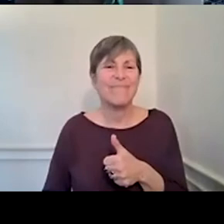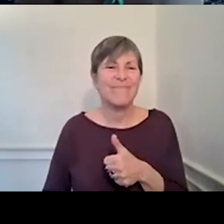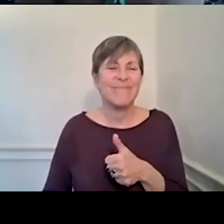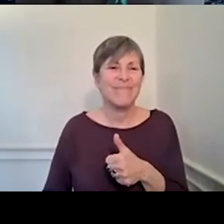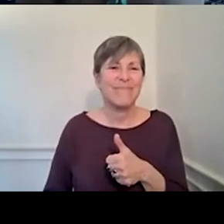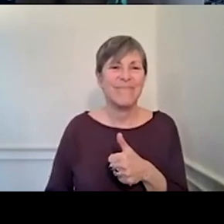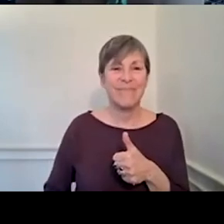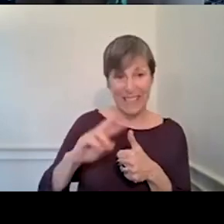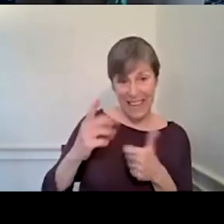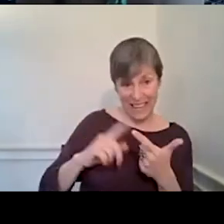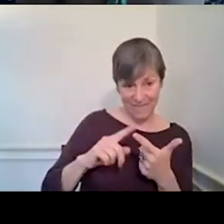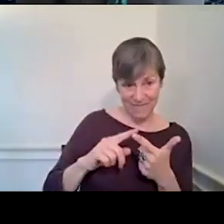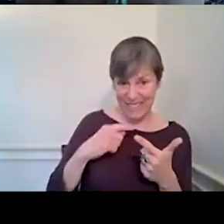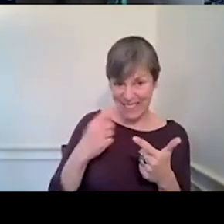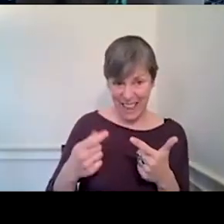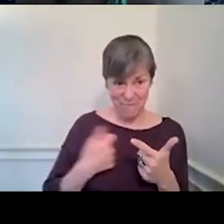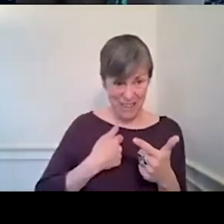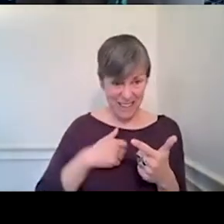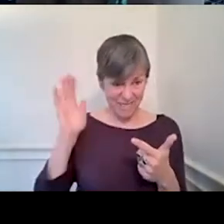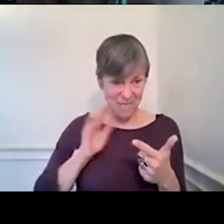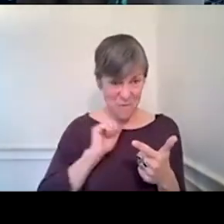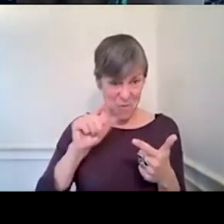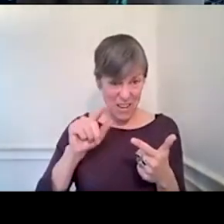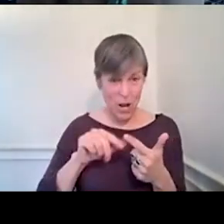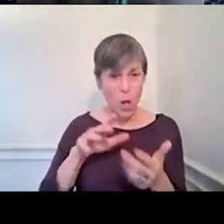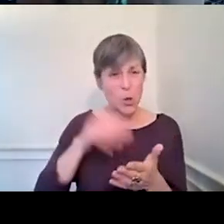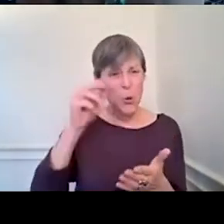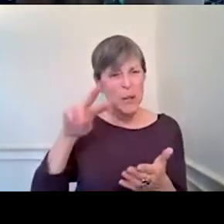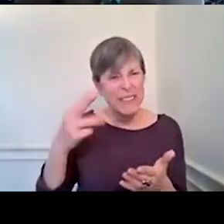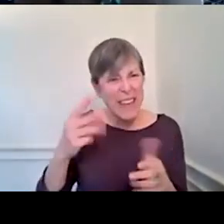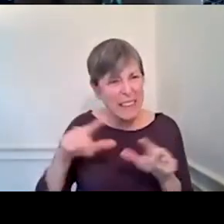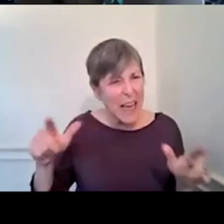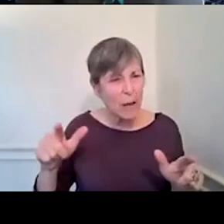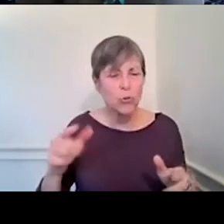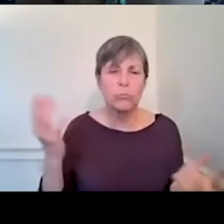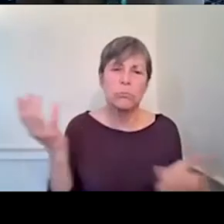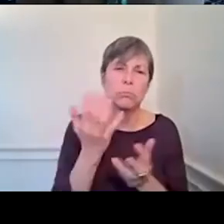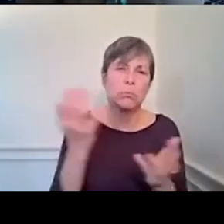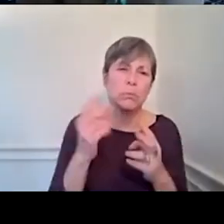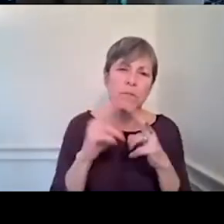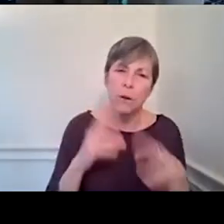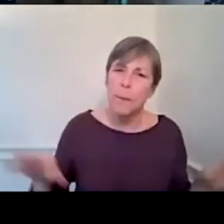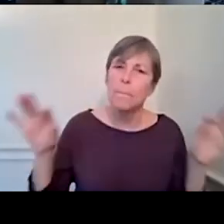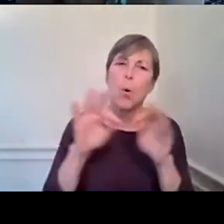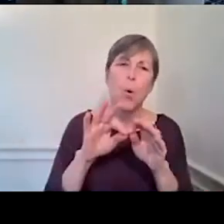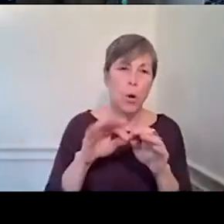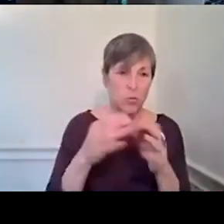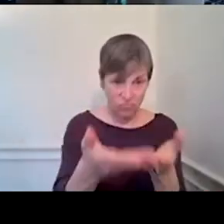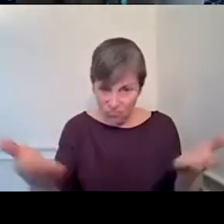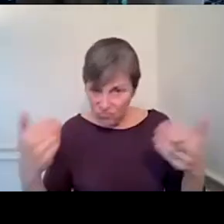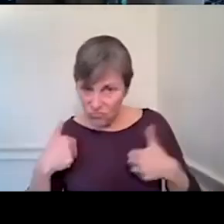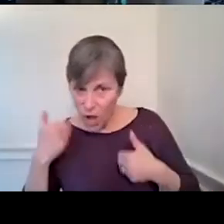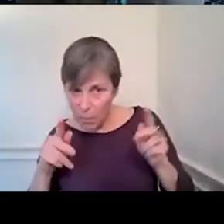The second thing I would tell my 20-year-old self is learn a second language. That's exceedingly important for the younger people on the